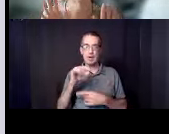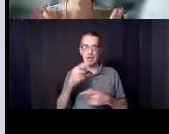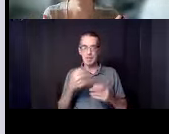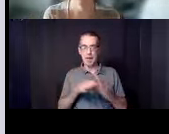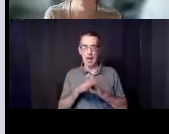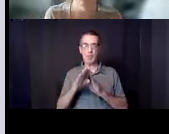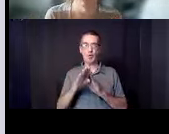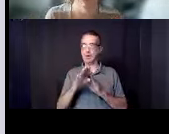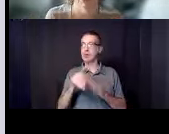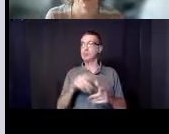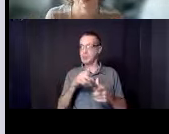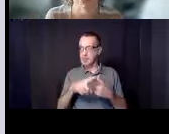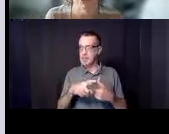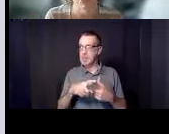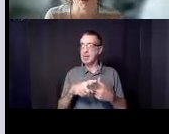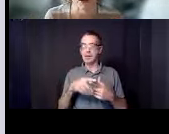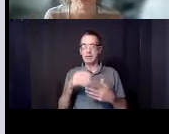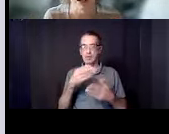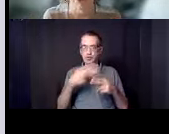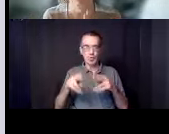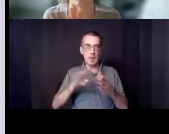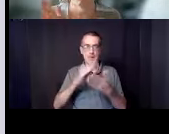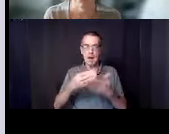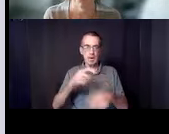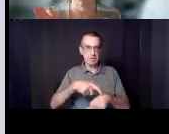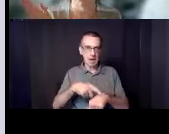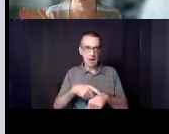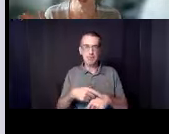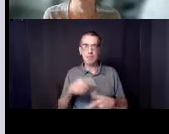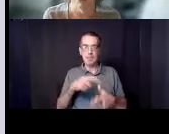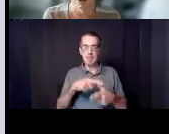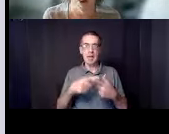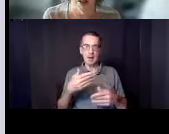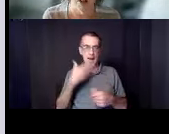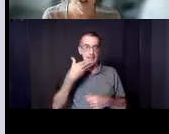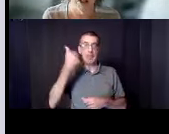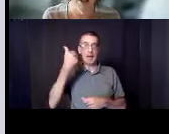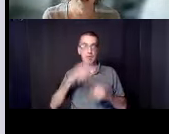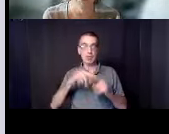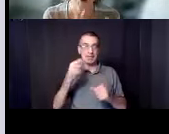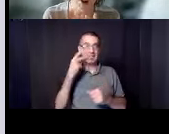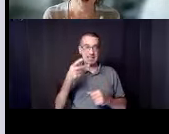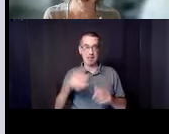upward, you know, in just a short amount of time, things have gotten better. But as you can see, they've mostly stayed